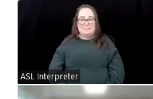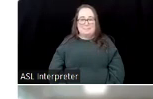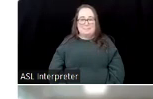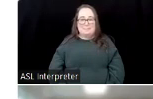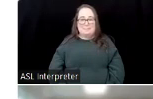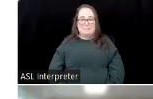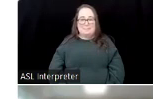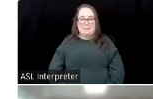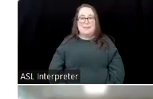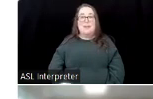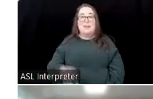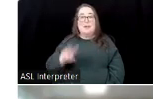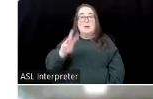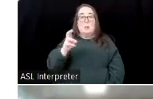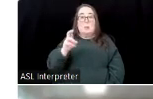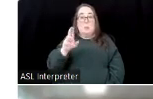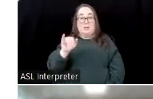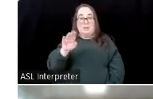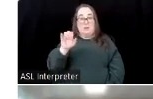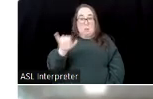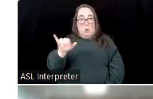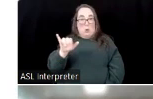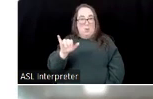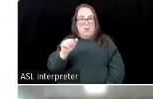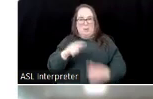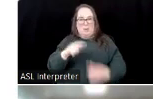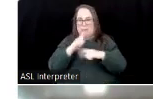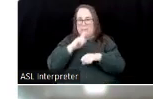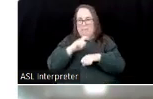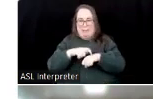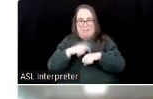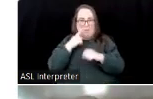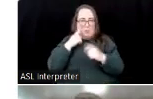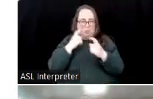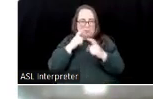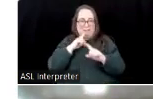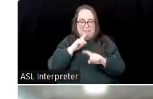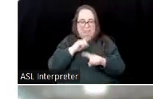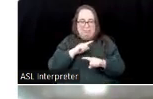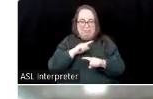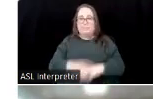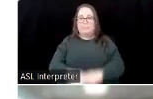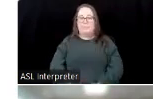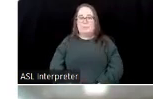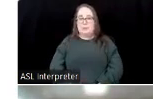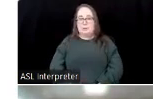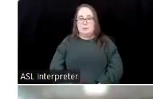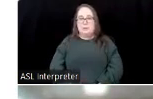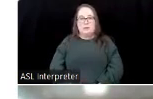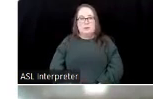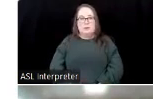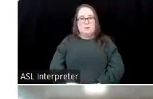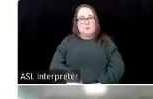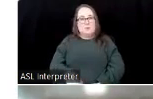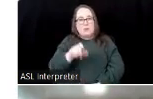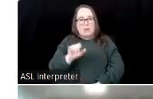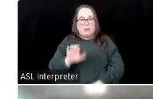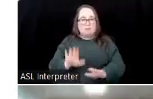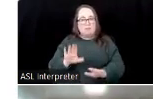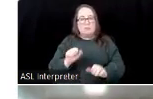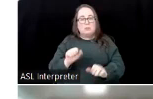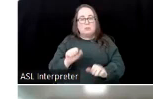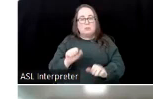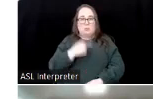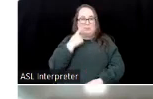Okay, so we want to make sure we have time for questions. Again, let you guys guide the conversation. So we did